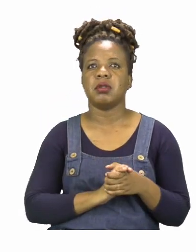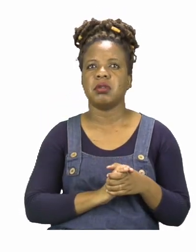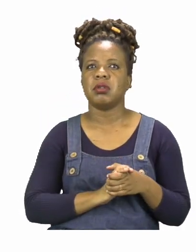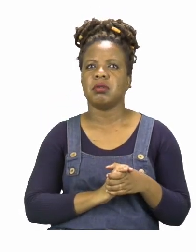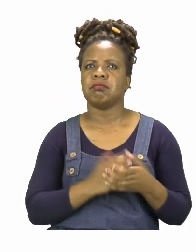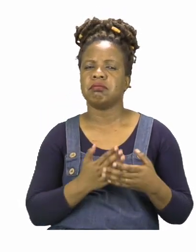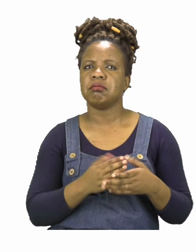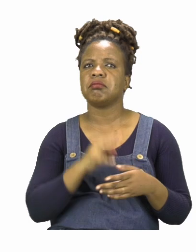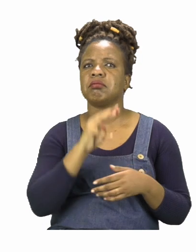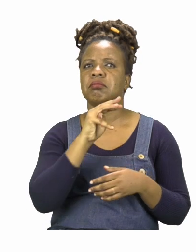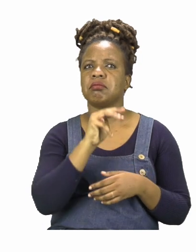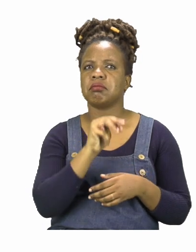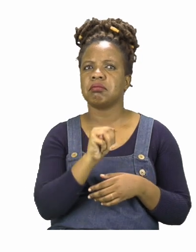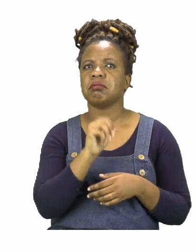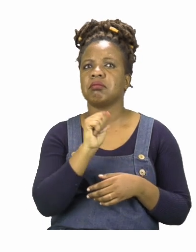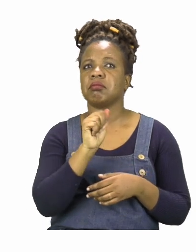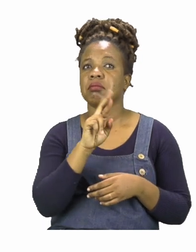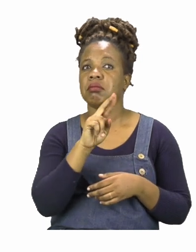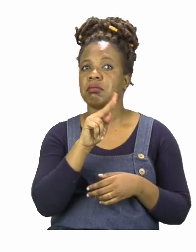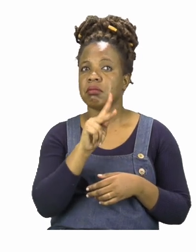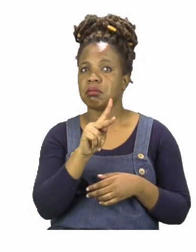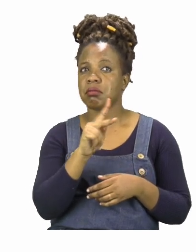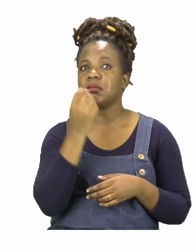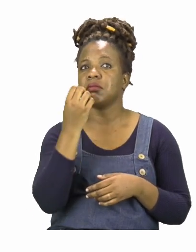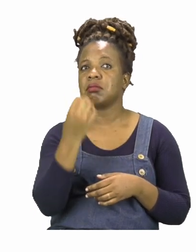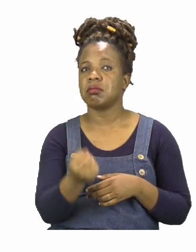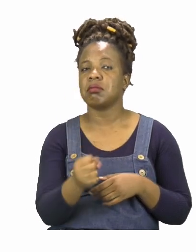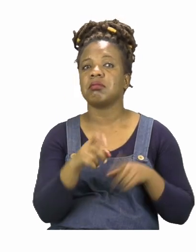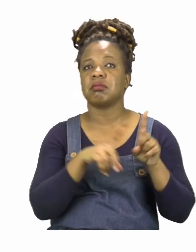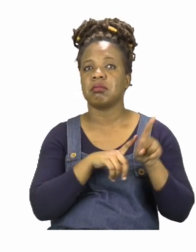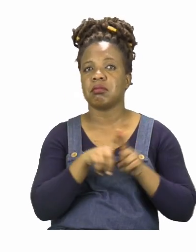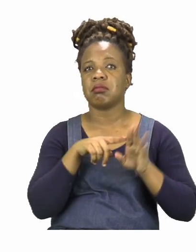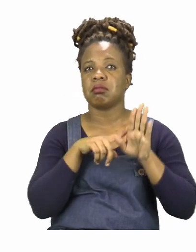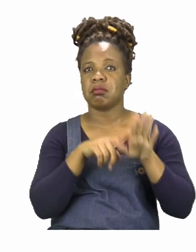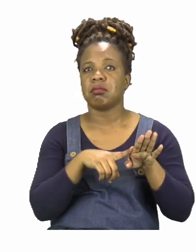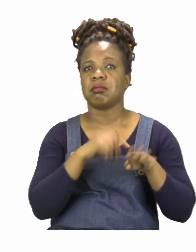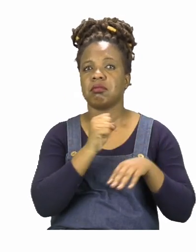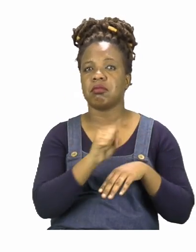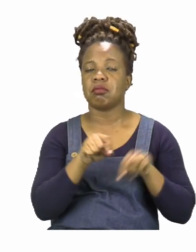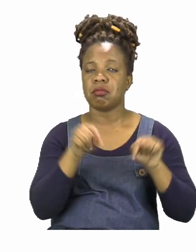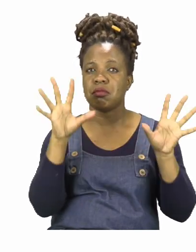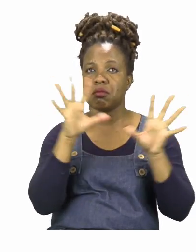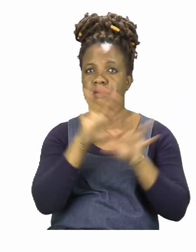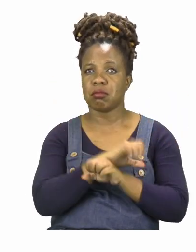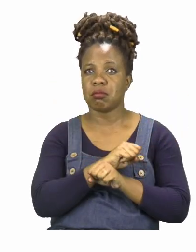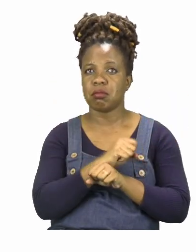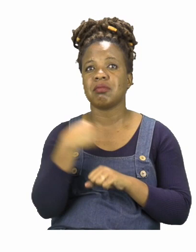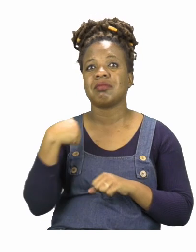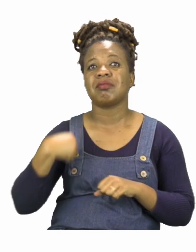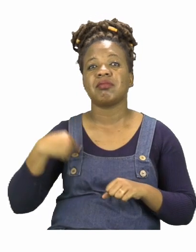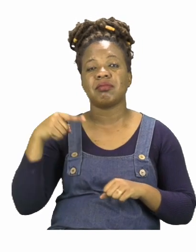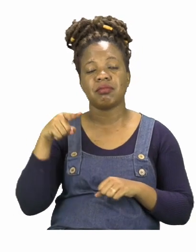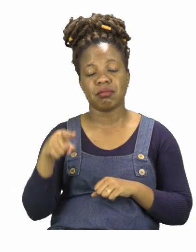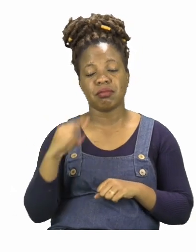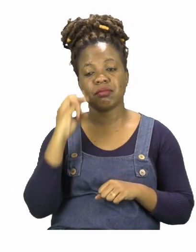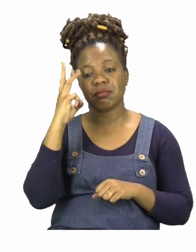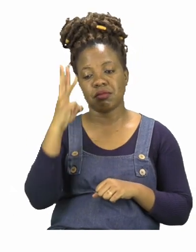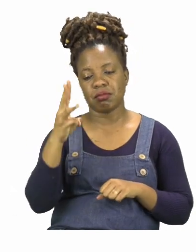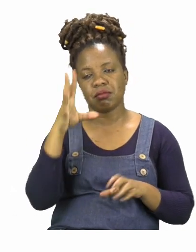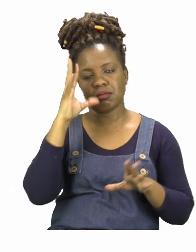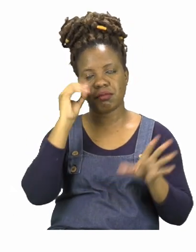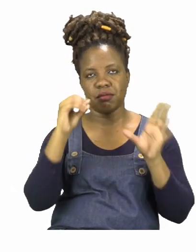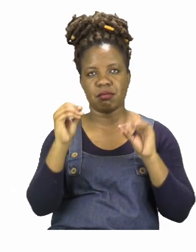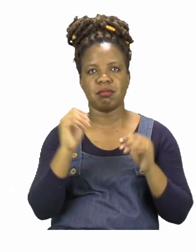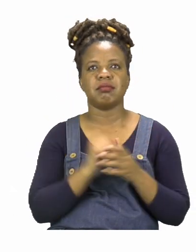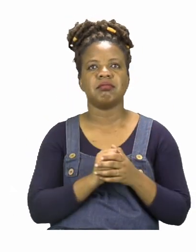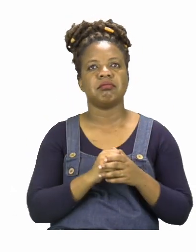Mark has a test tomorrow, so tonight he will study.